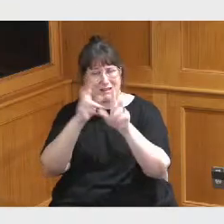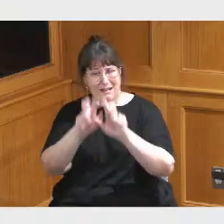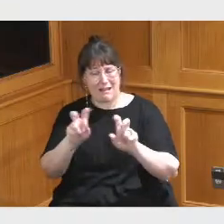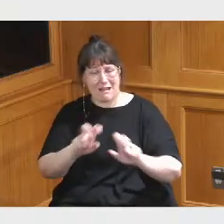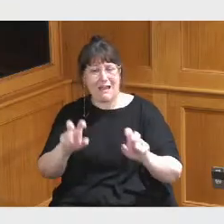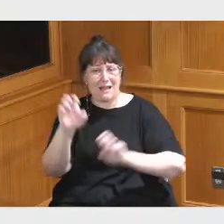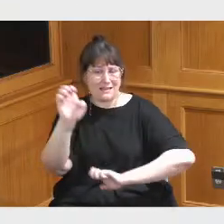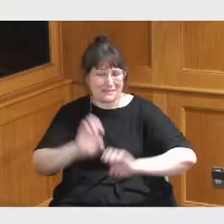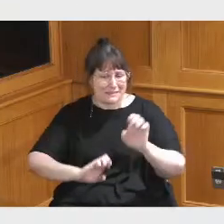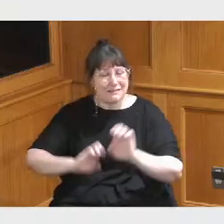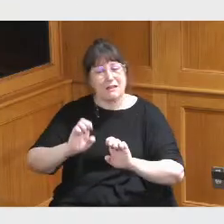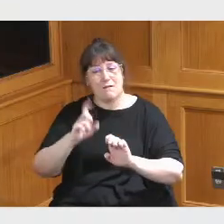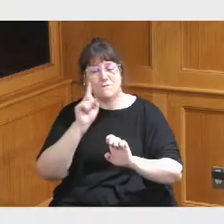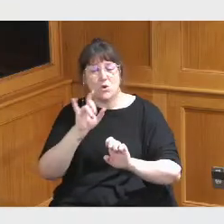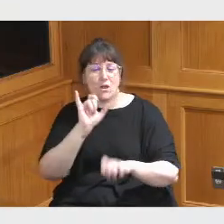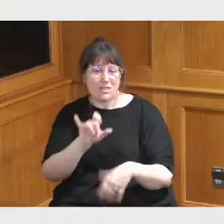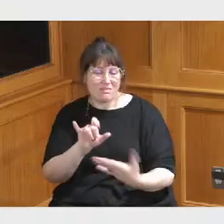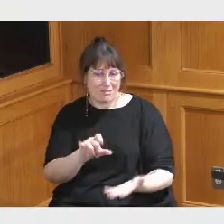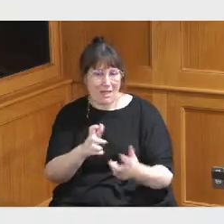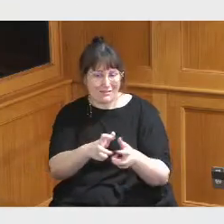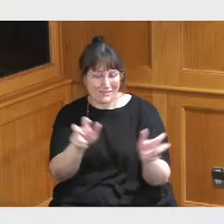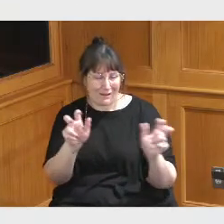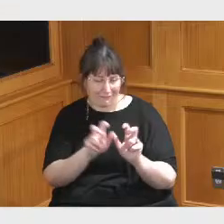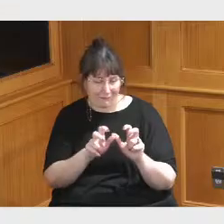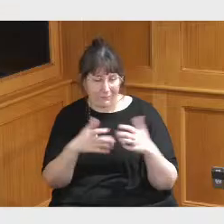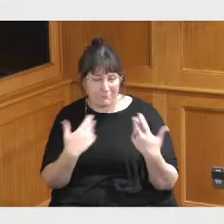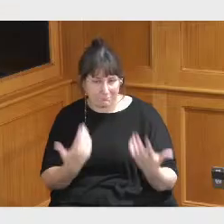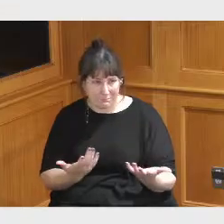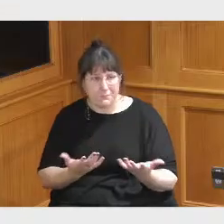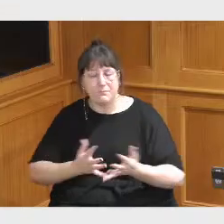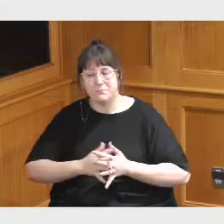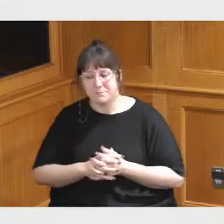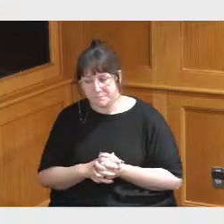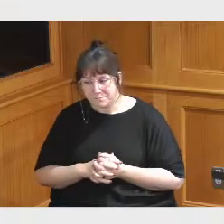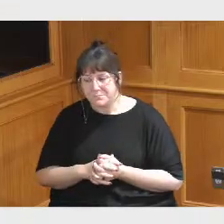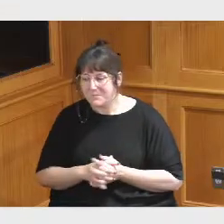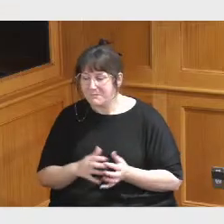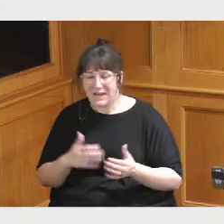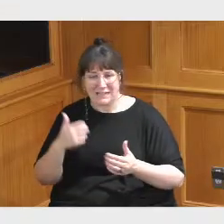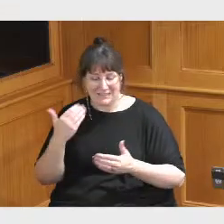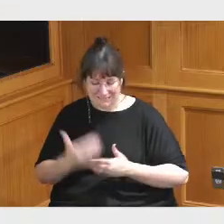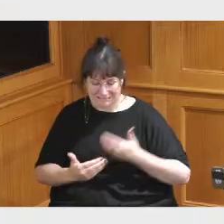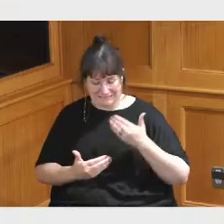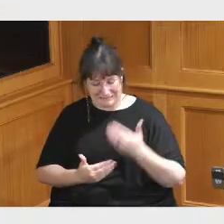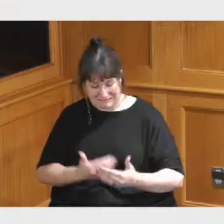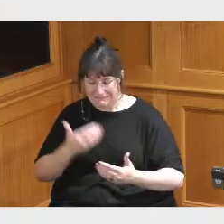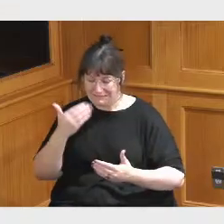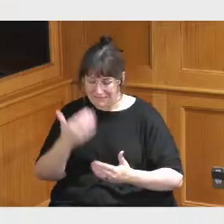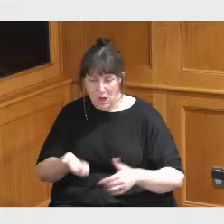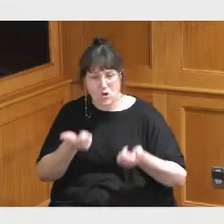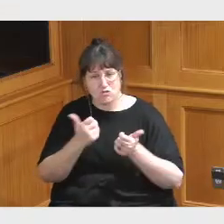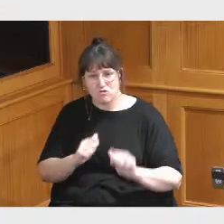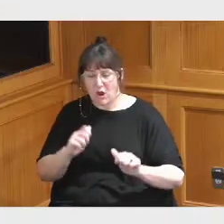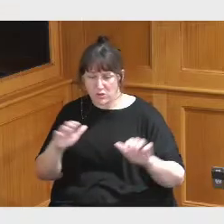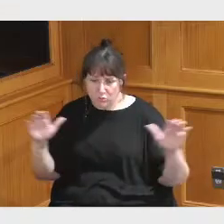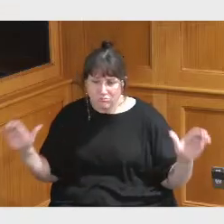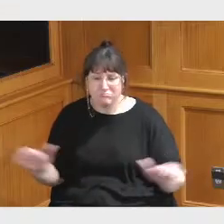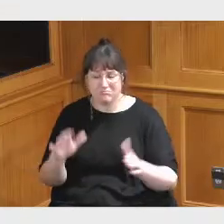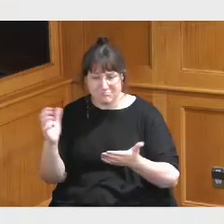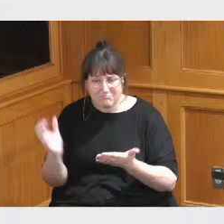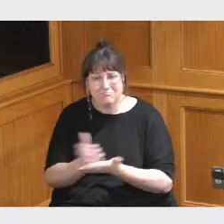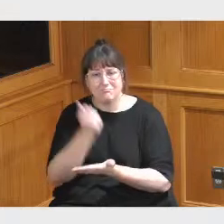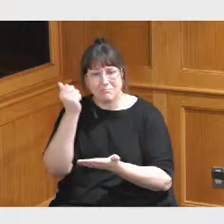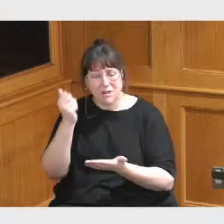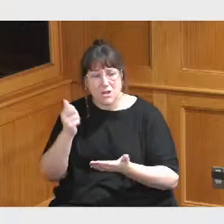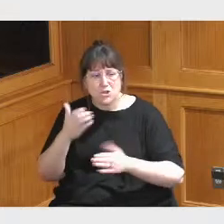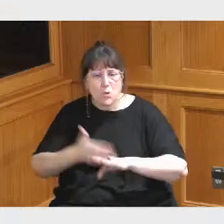report that was one of the building blocks of this new lease. But at every step, tried to take actions that are targeted at improving the